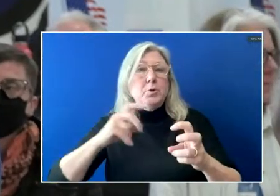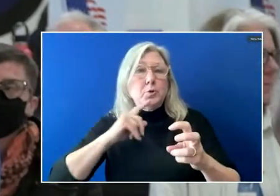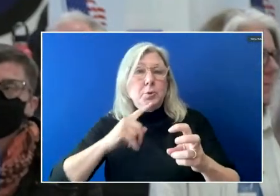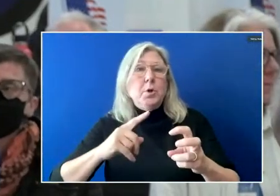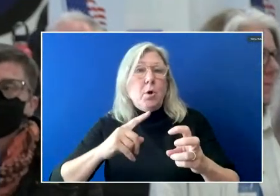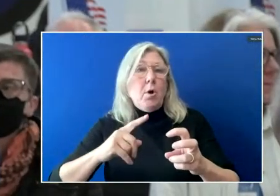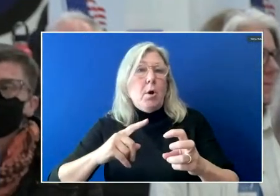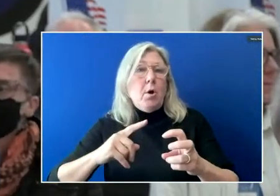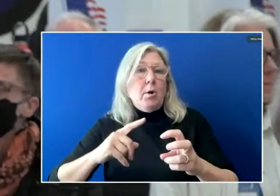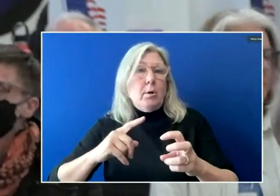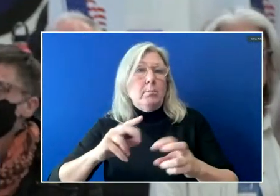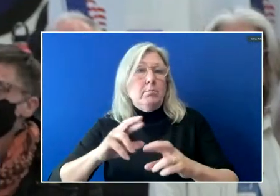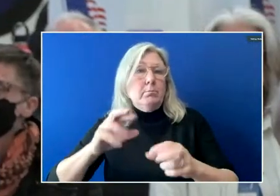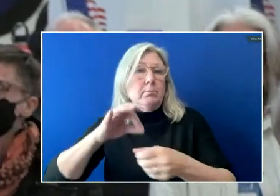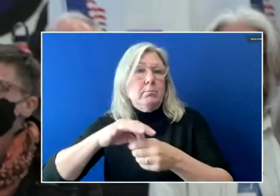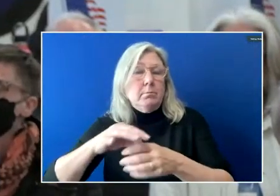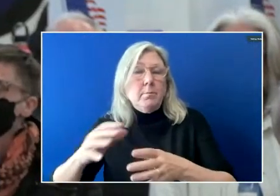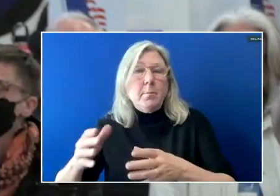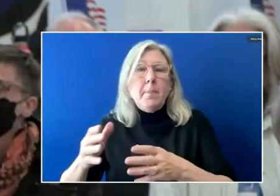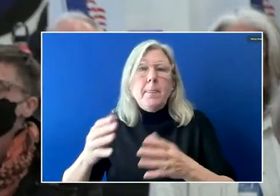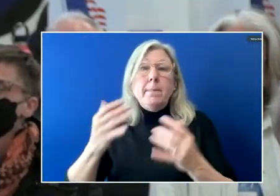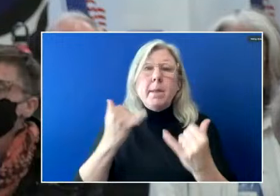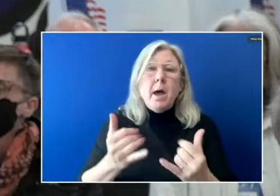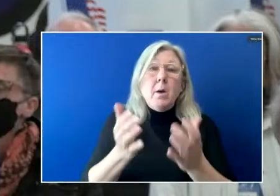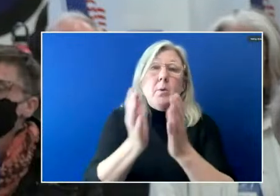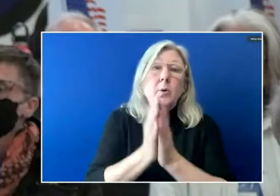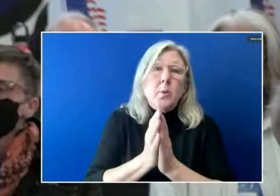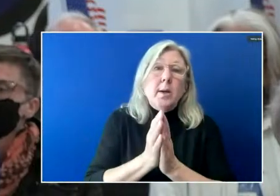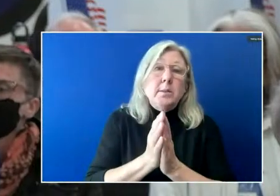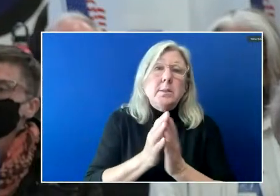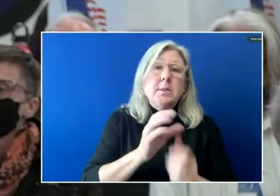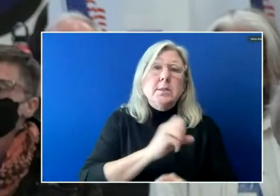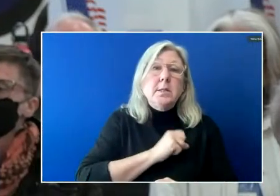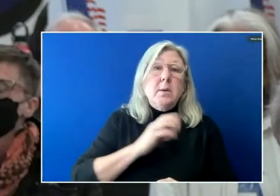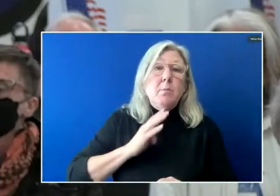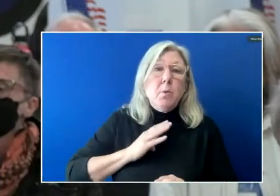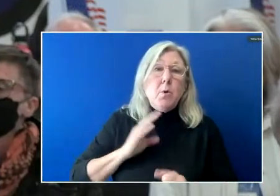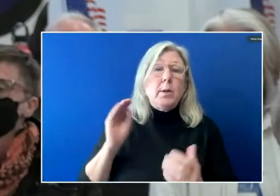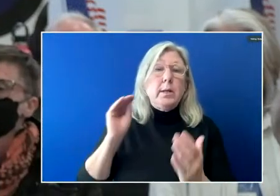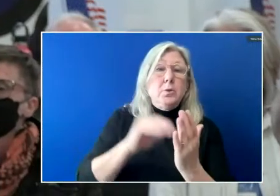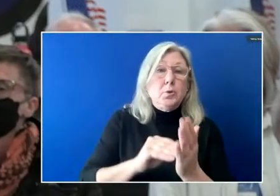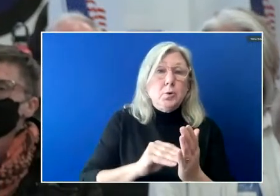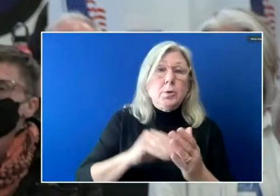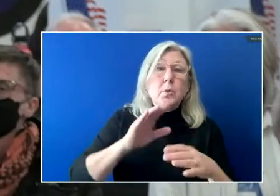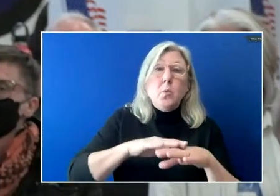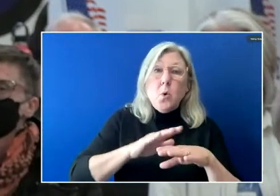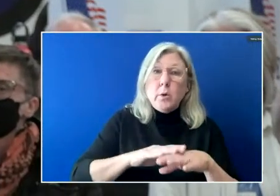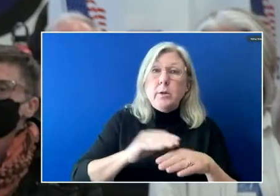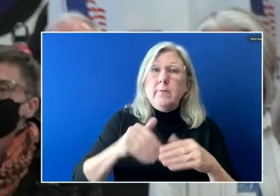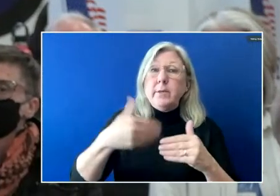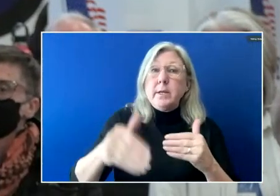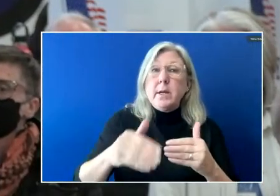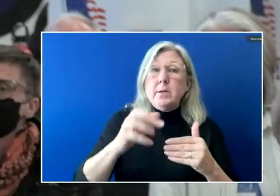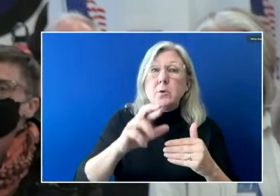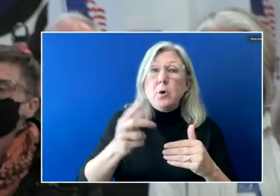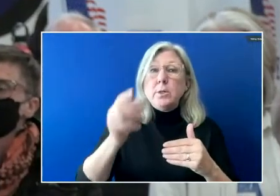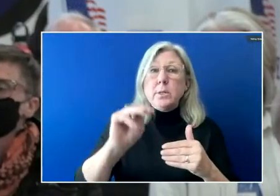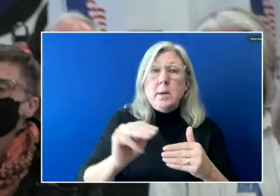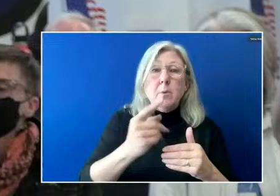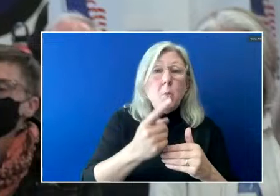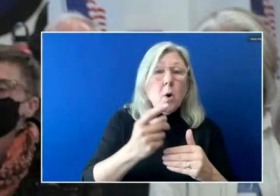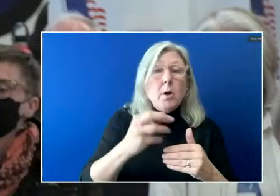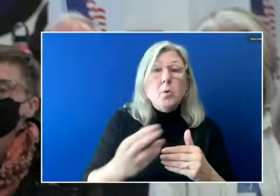request that the select board insert into the warning of the next RTM one or more articles that consider